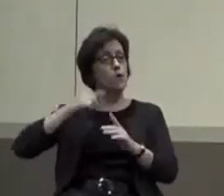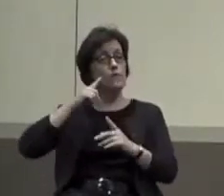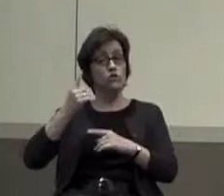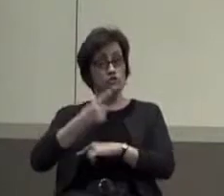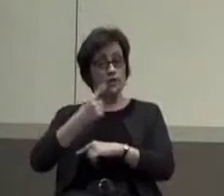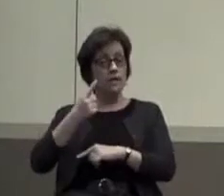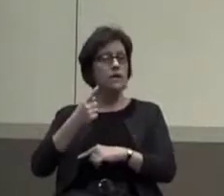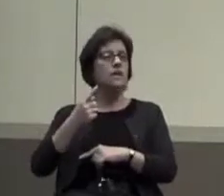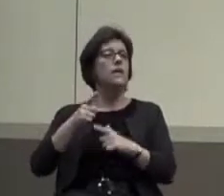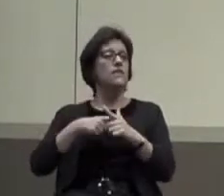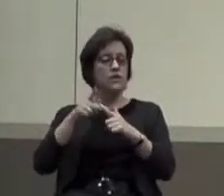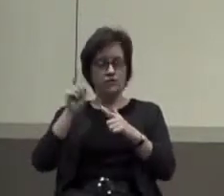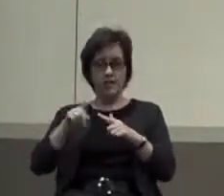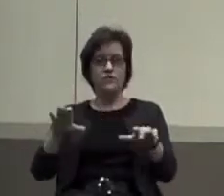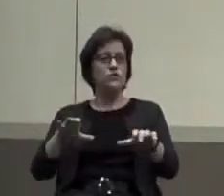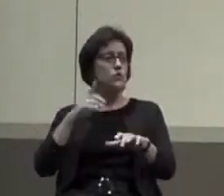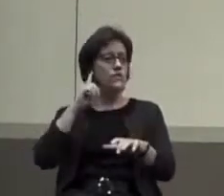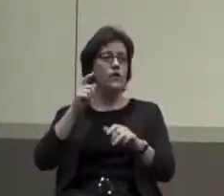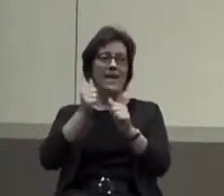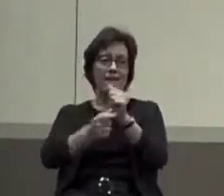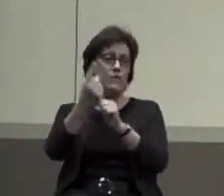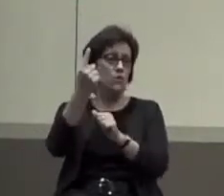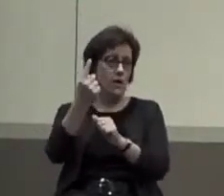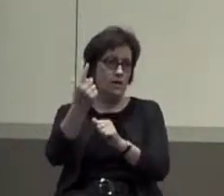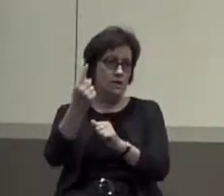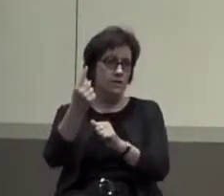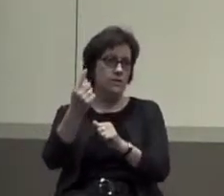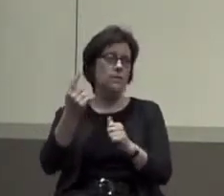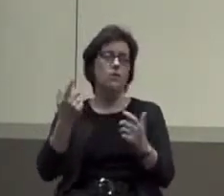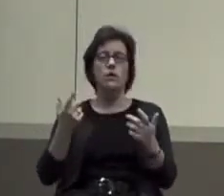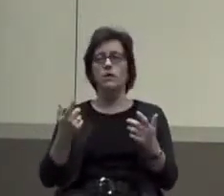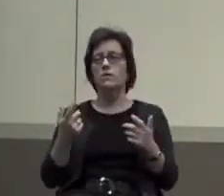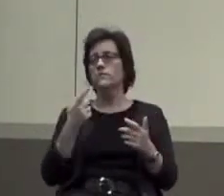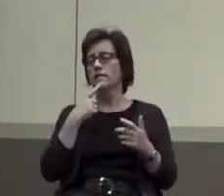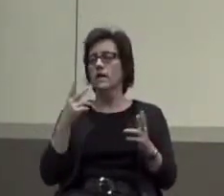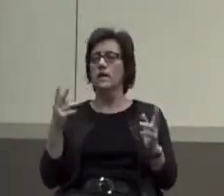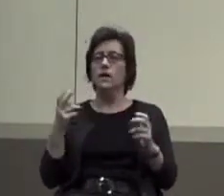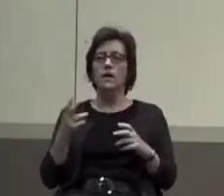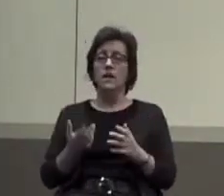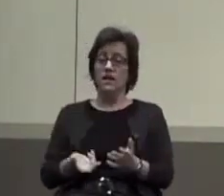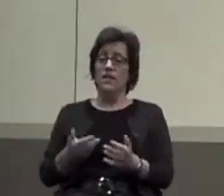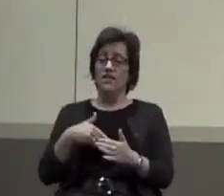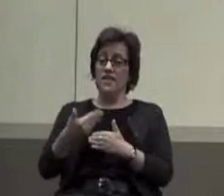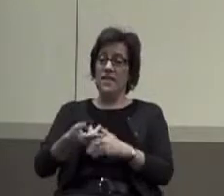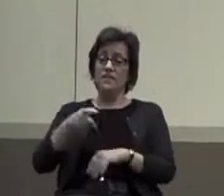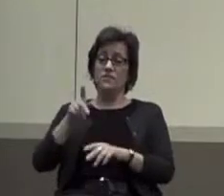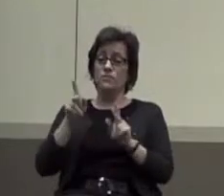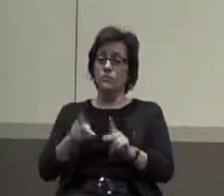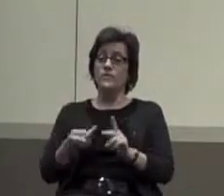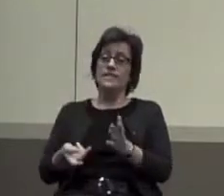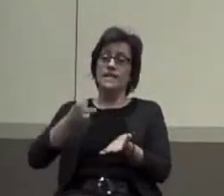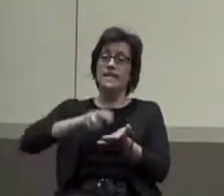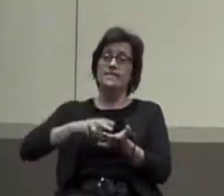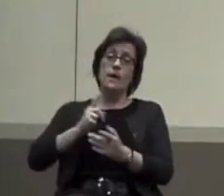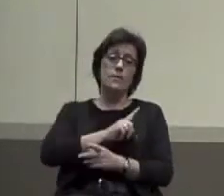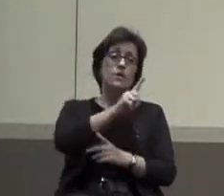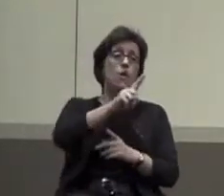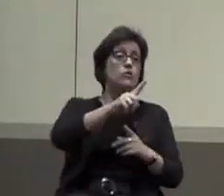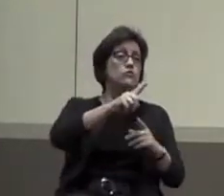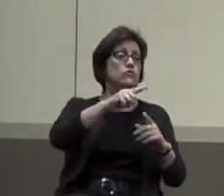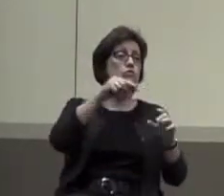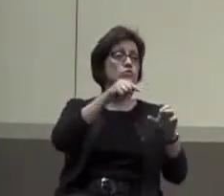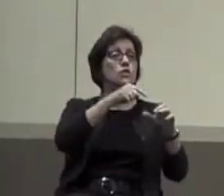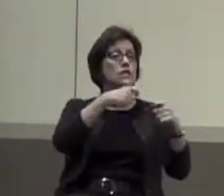for everybody. Or the next person who gets up and sharpens their pencil is going to have to stay for